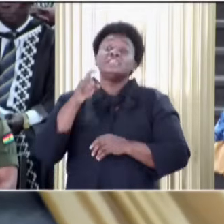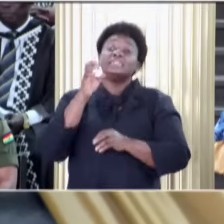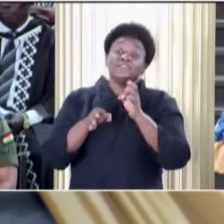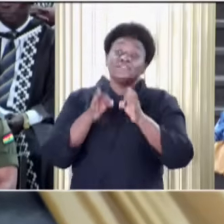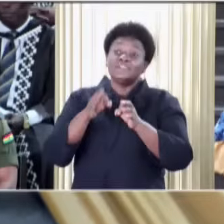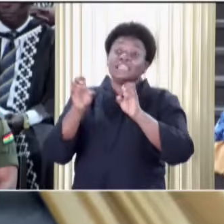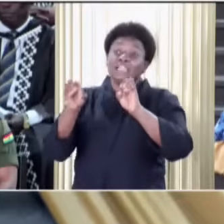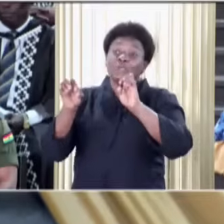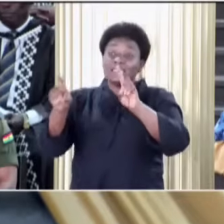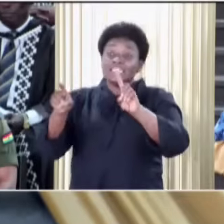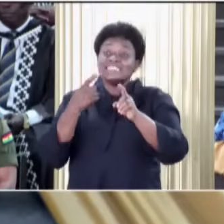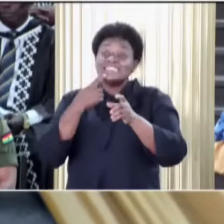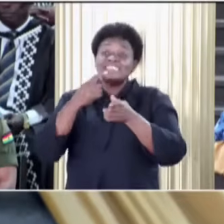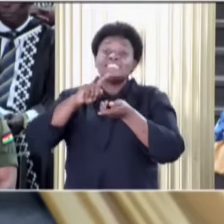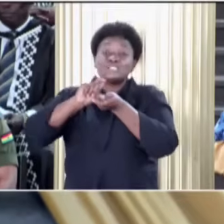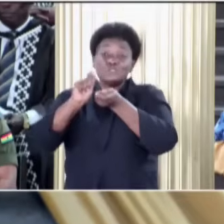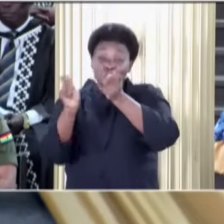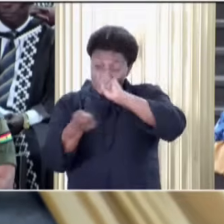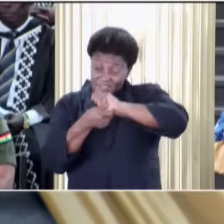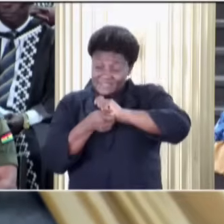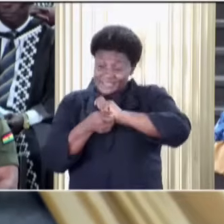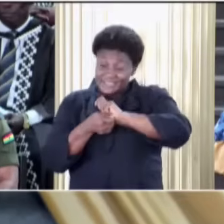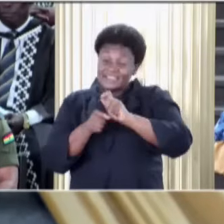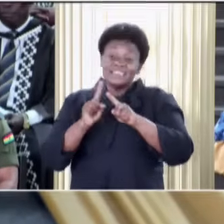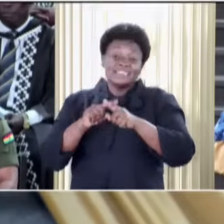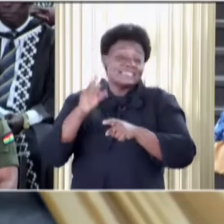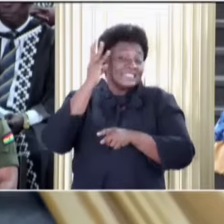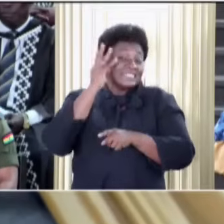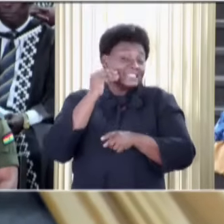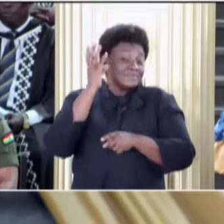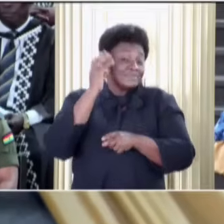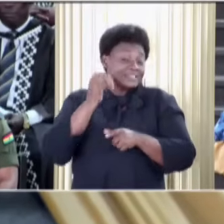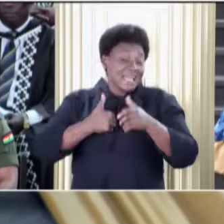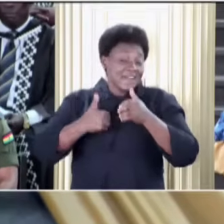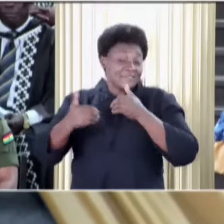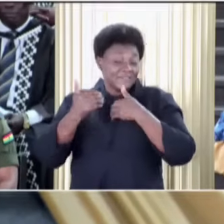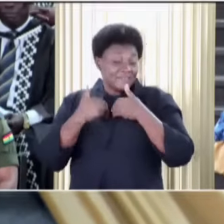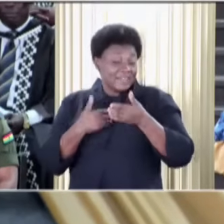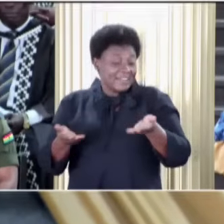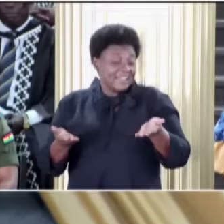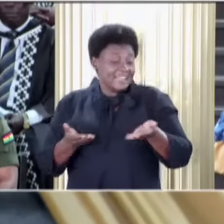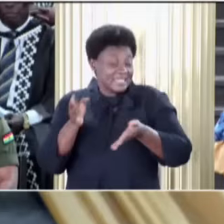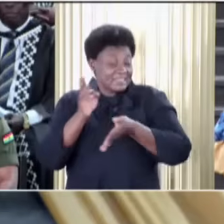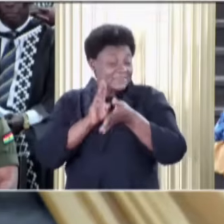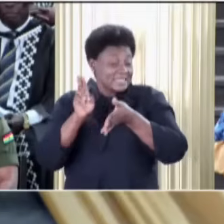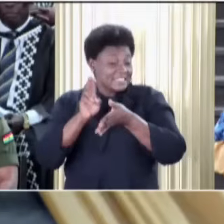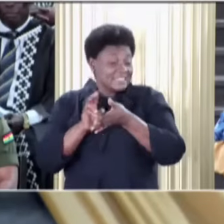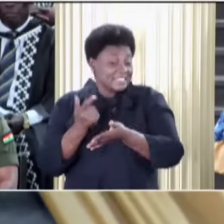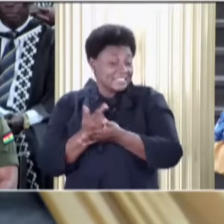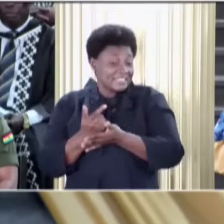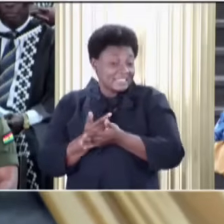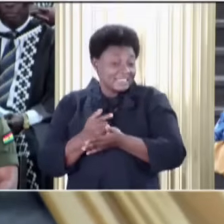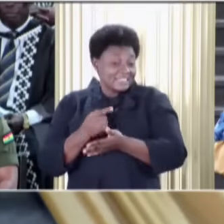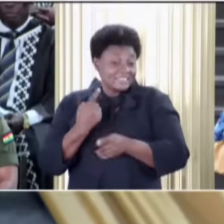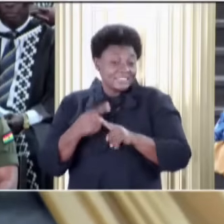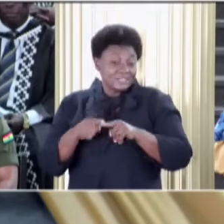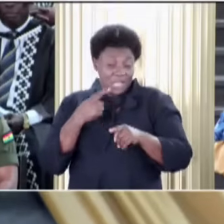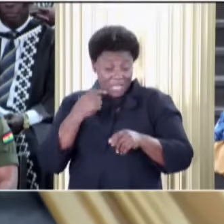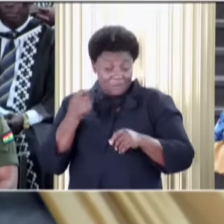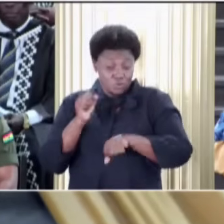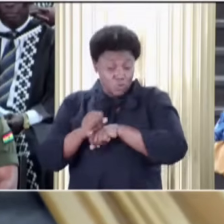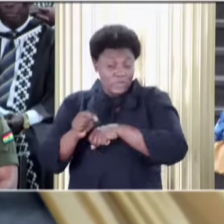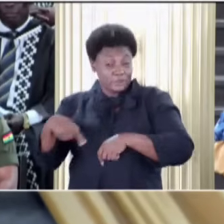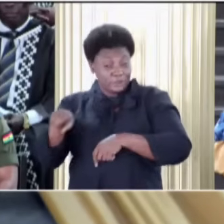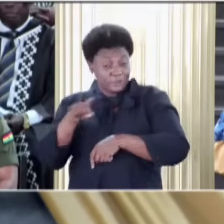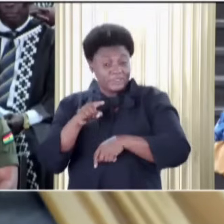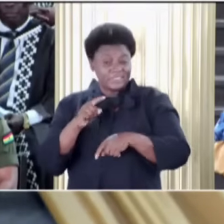is transformative, and the experience that you've had here at the University of Ghana has done the work that it should have done,